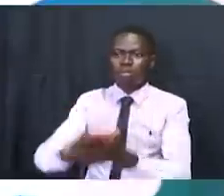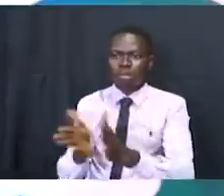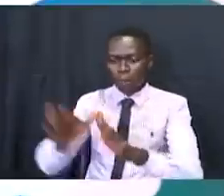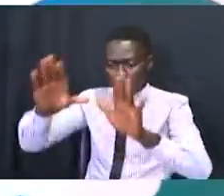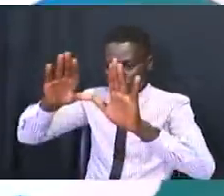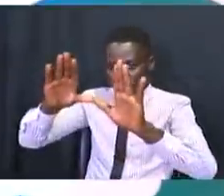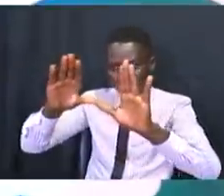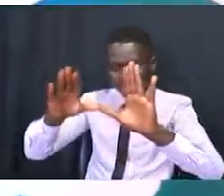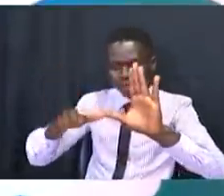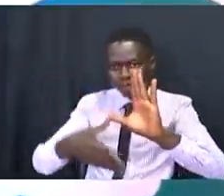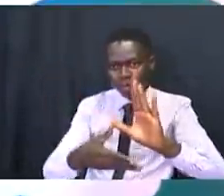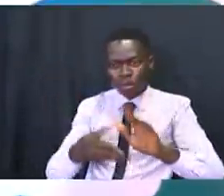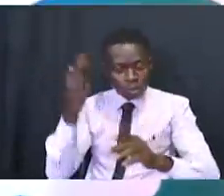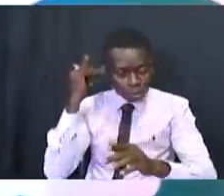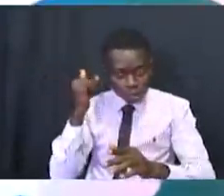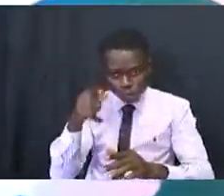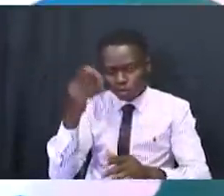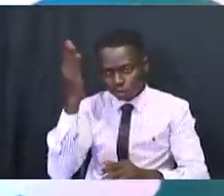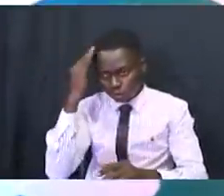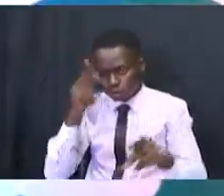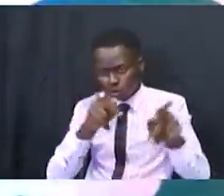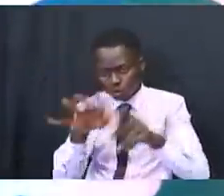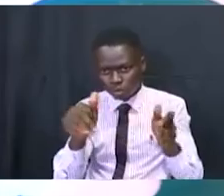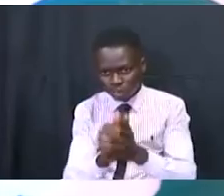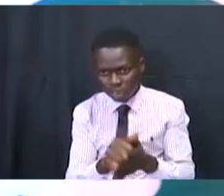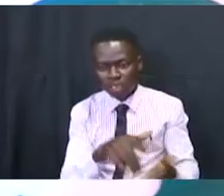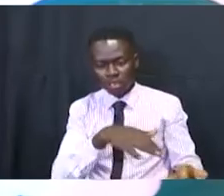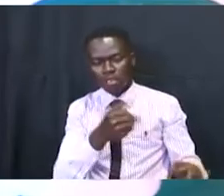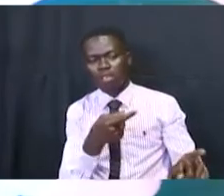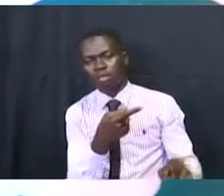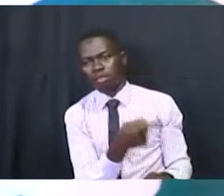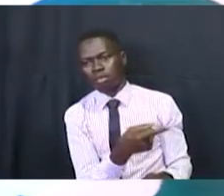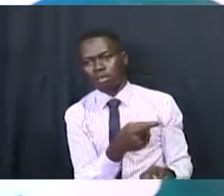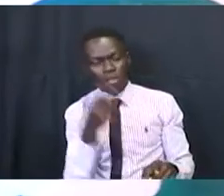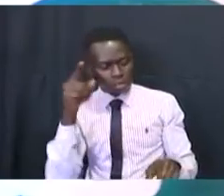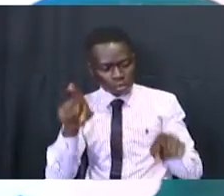convinced of, because you know those from whom you learn them.